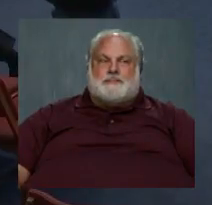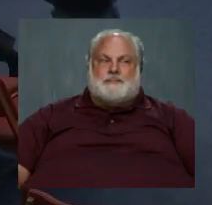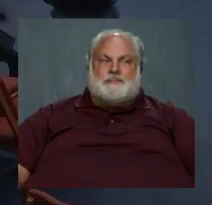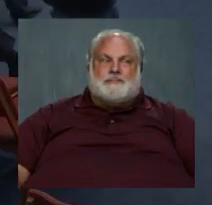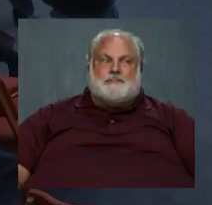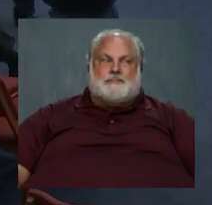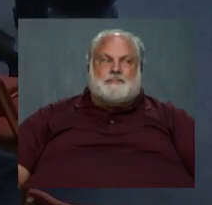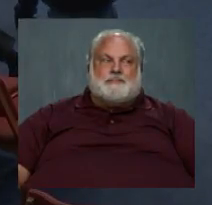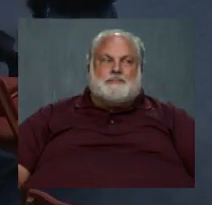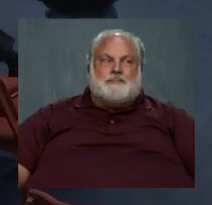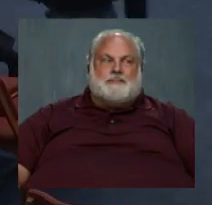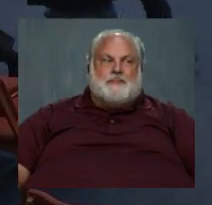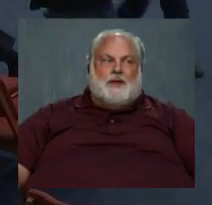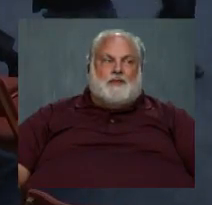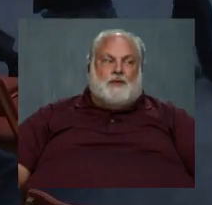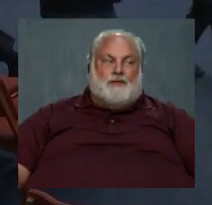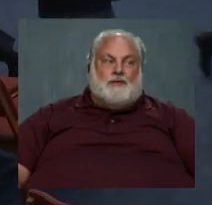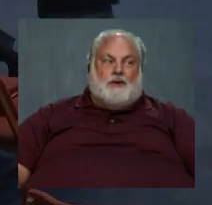Are you afraid of a